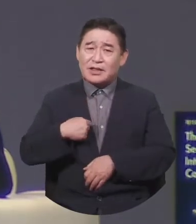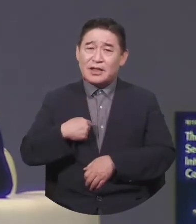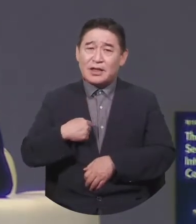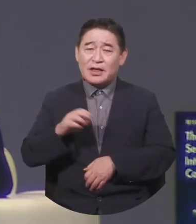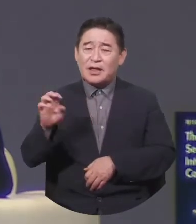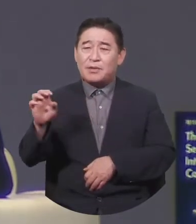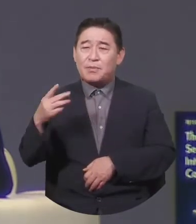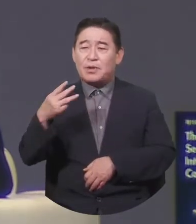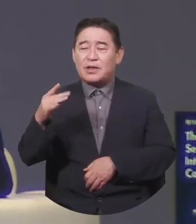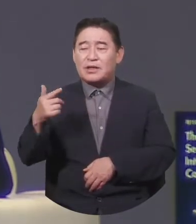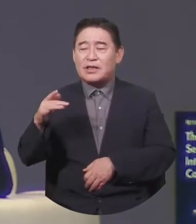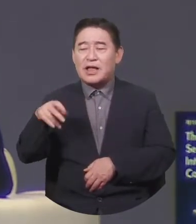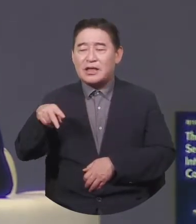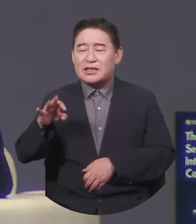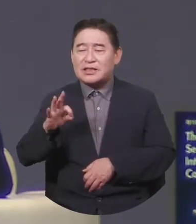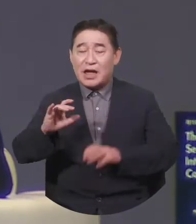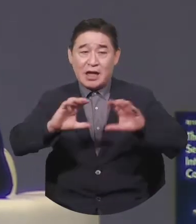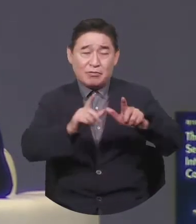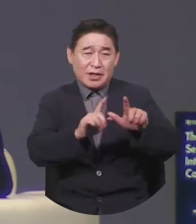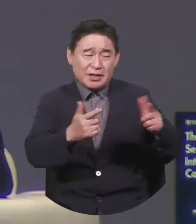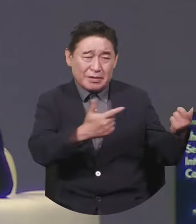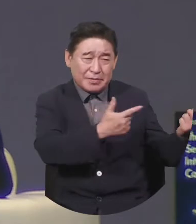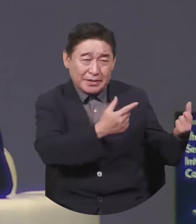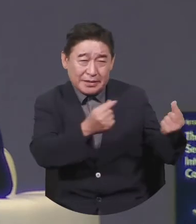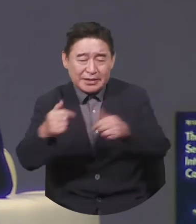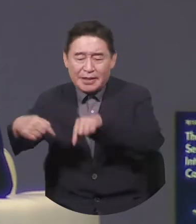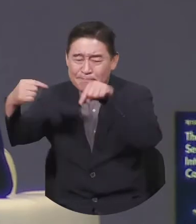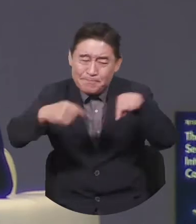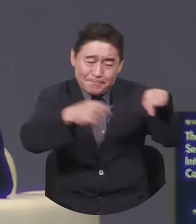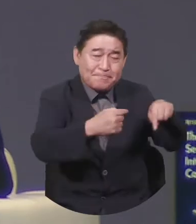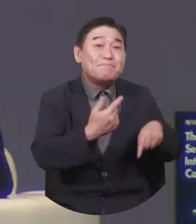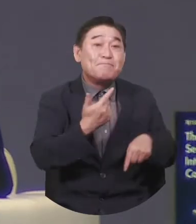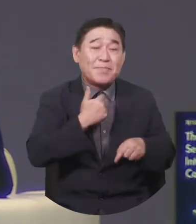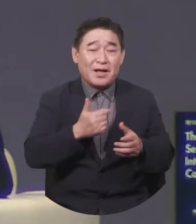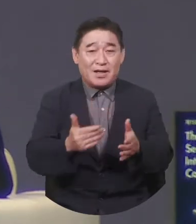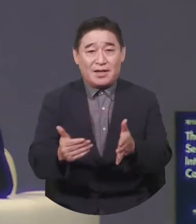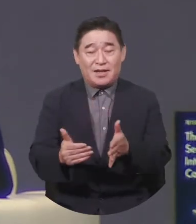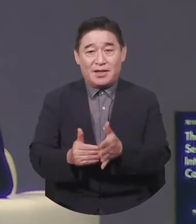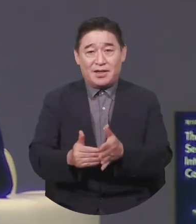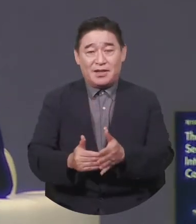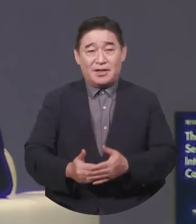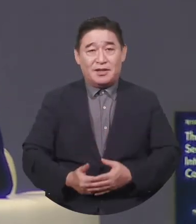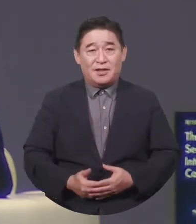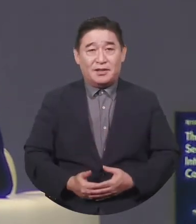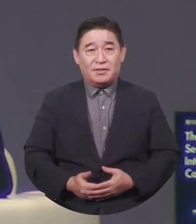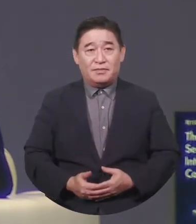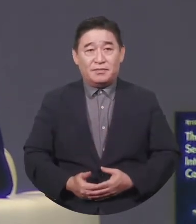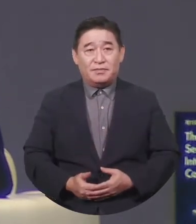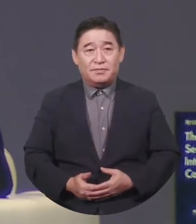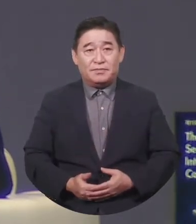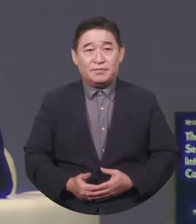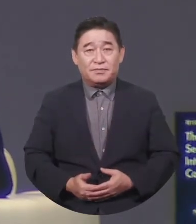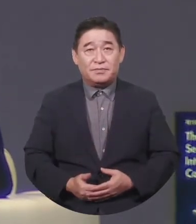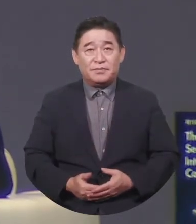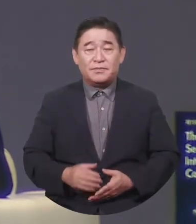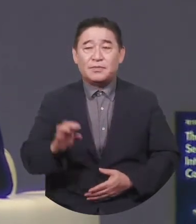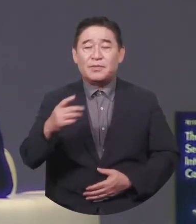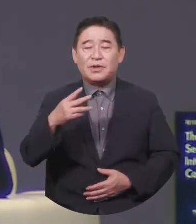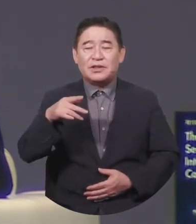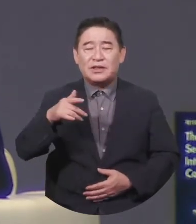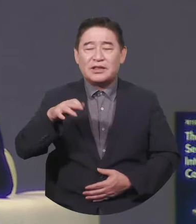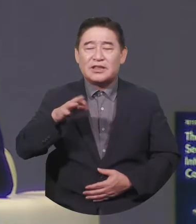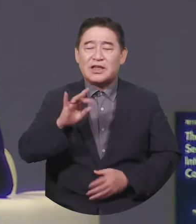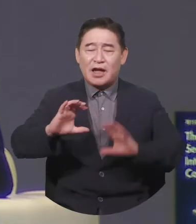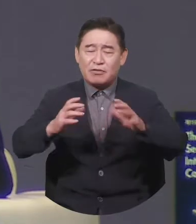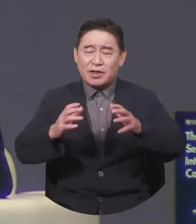how to assist the society that has a problem with the food and medical